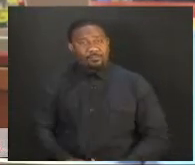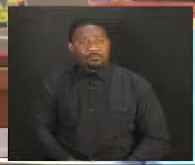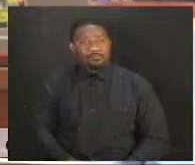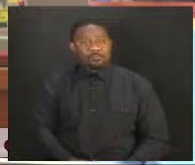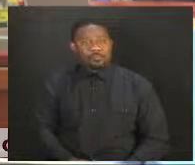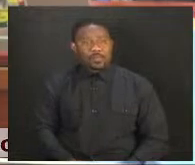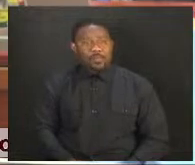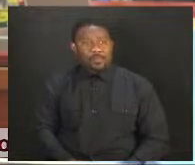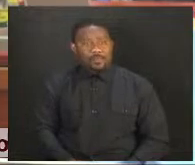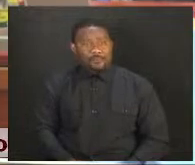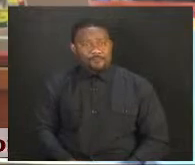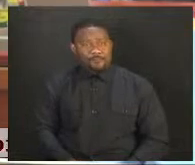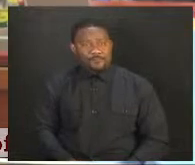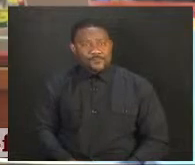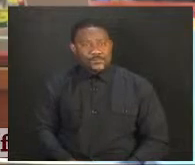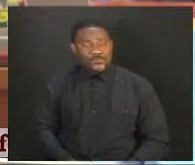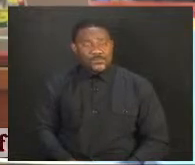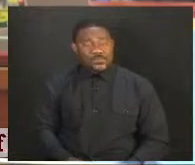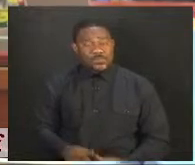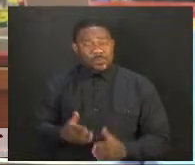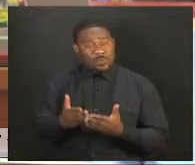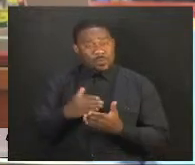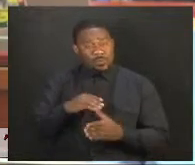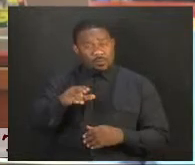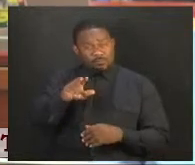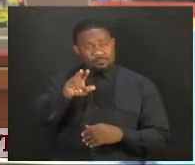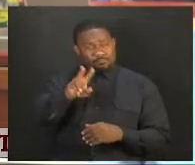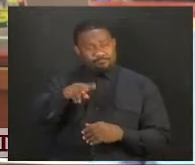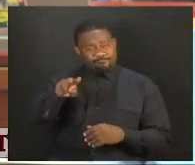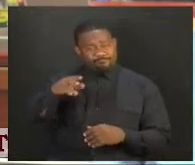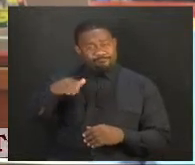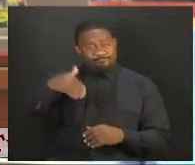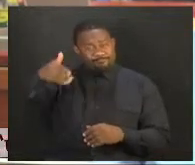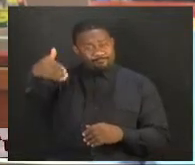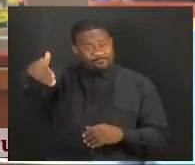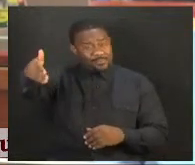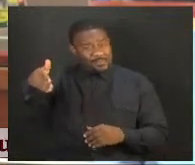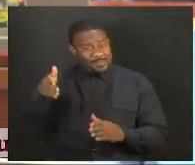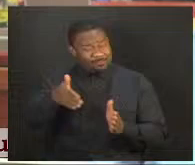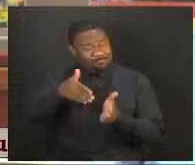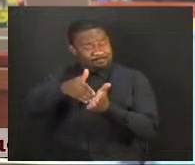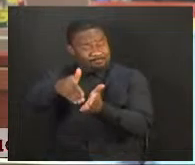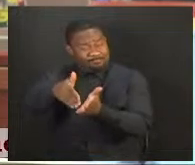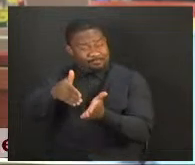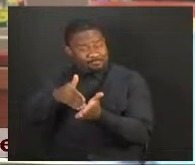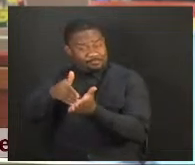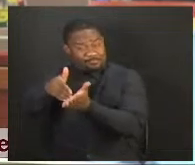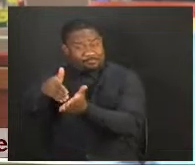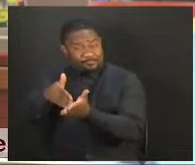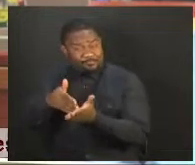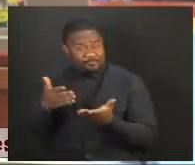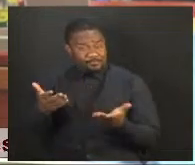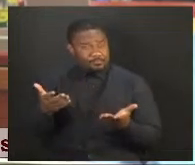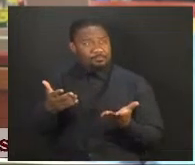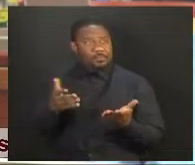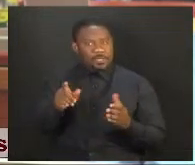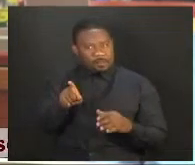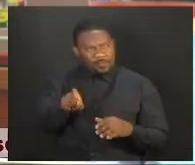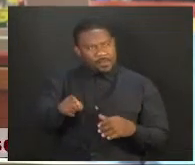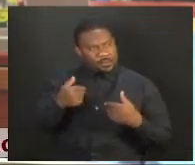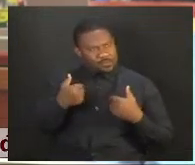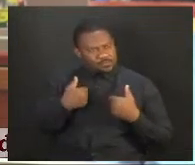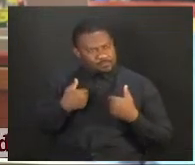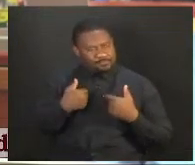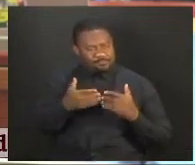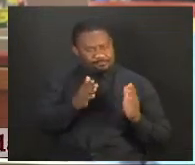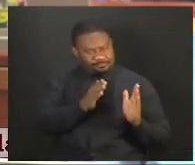we haven't gotten to page 22, but I have seen that repeated several times. So if there could be some consistency with the arrangement,